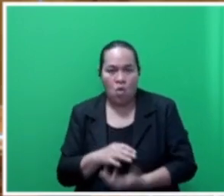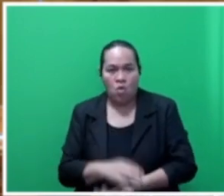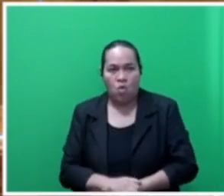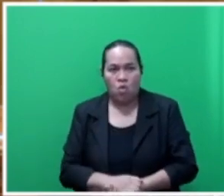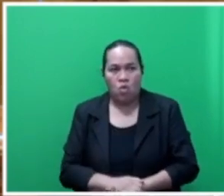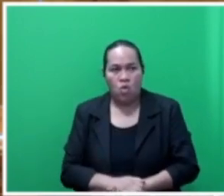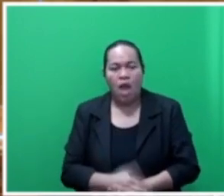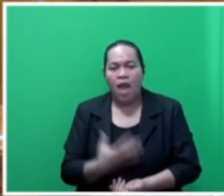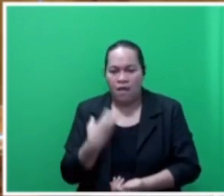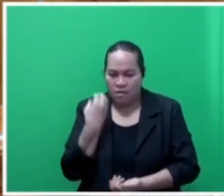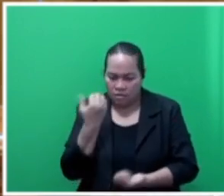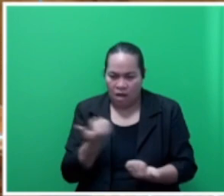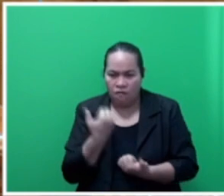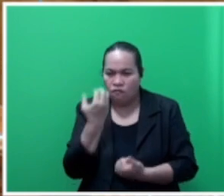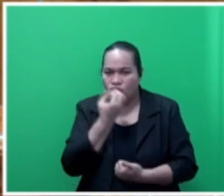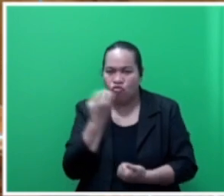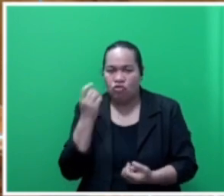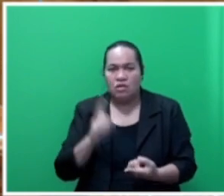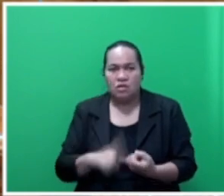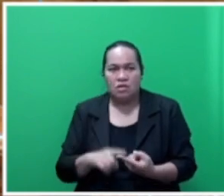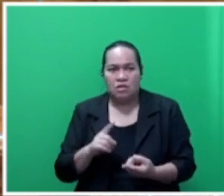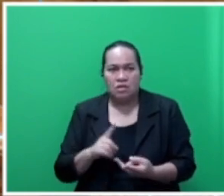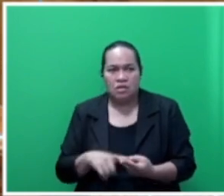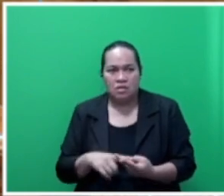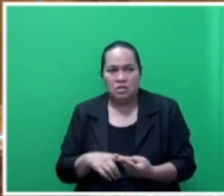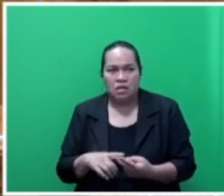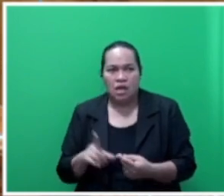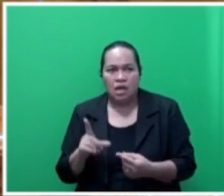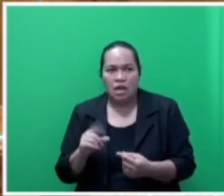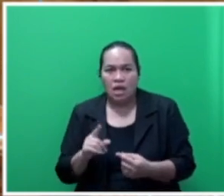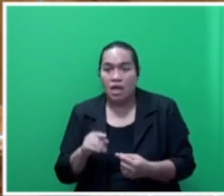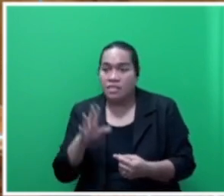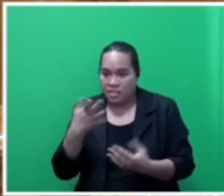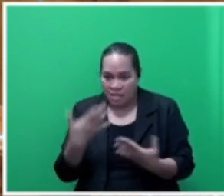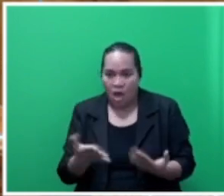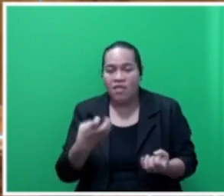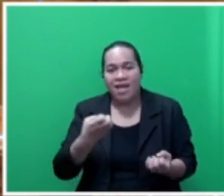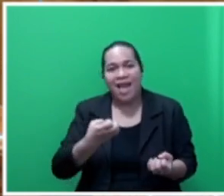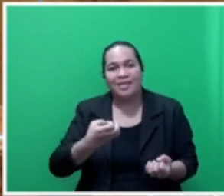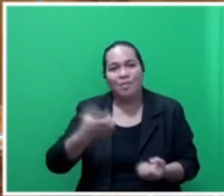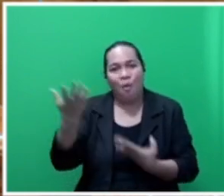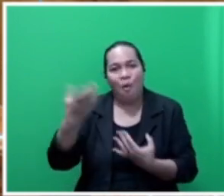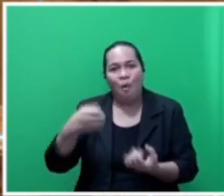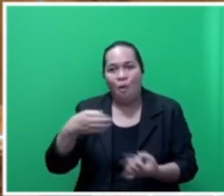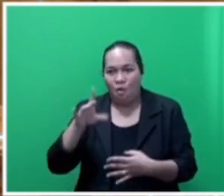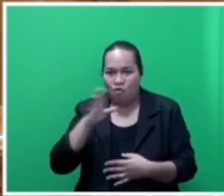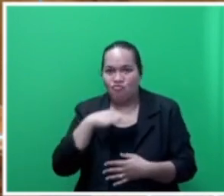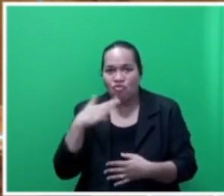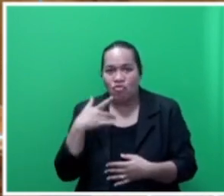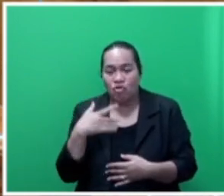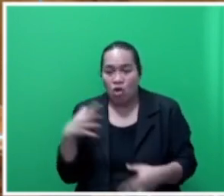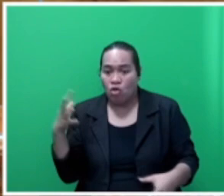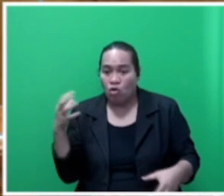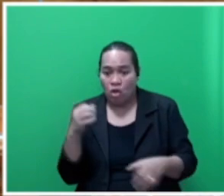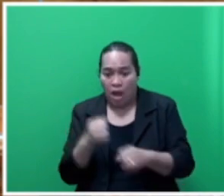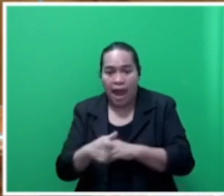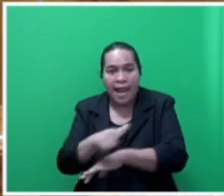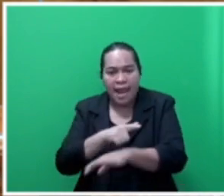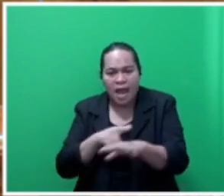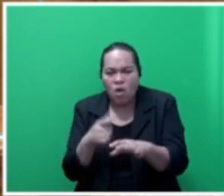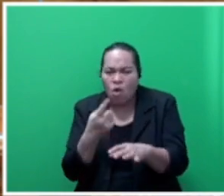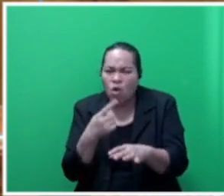in food. And there's a surplus, and now they export it. The total land area is